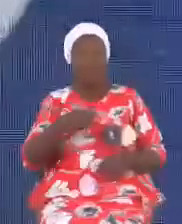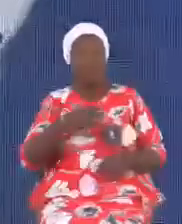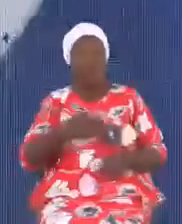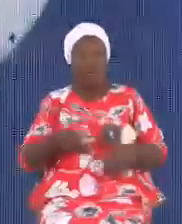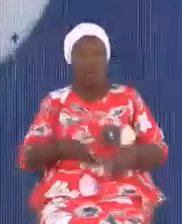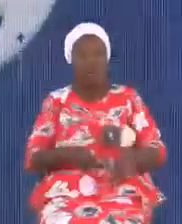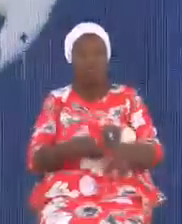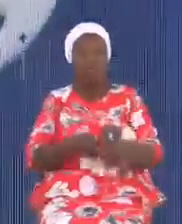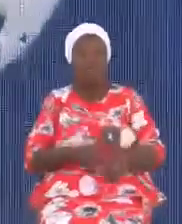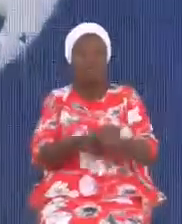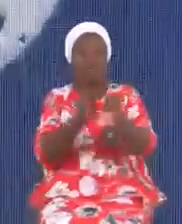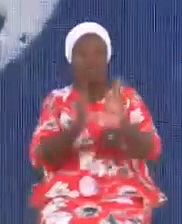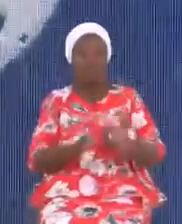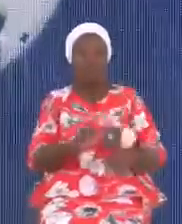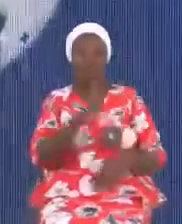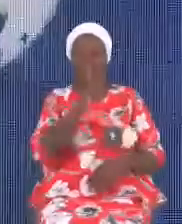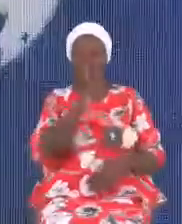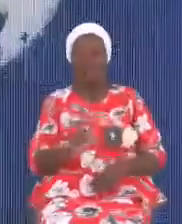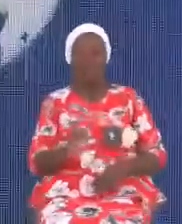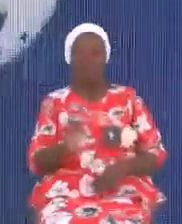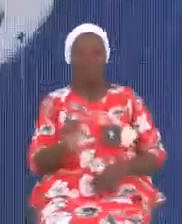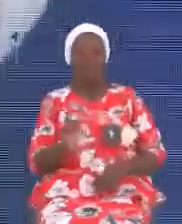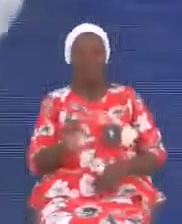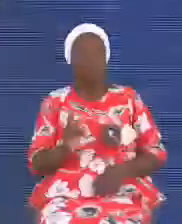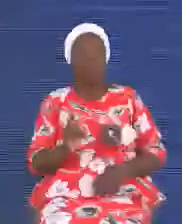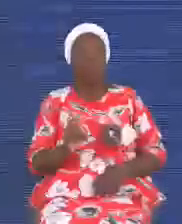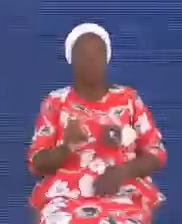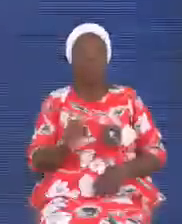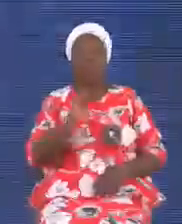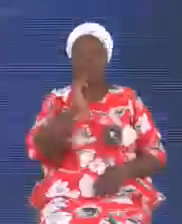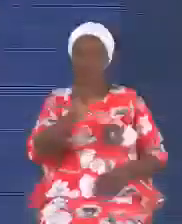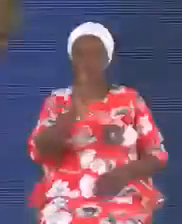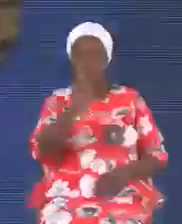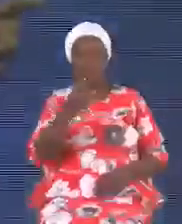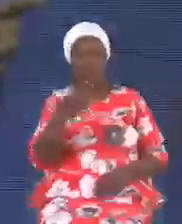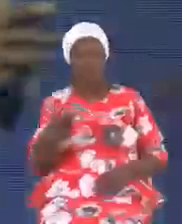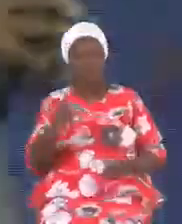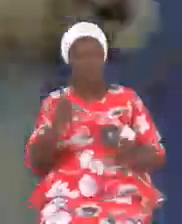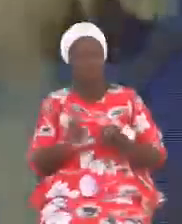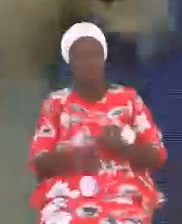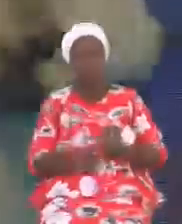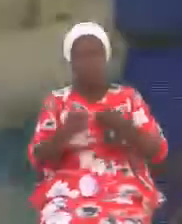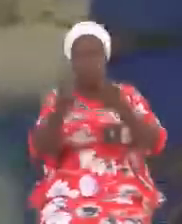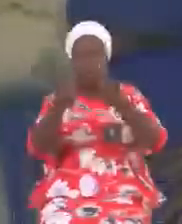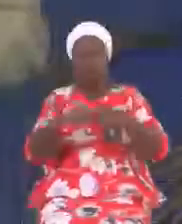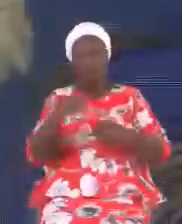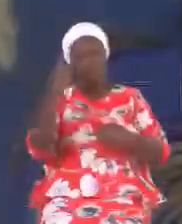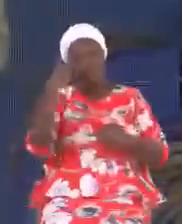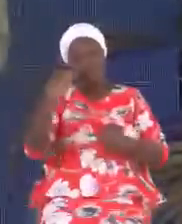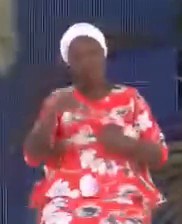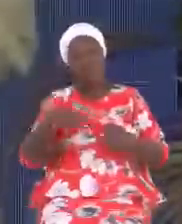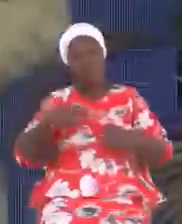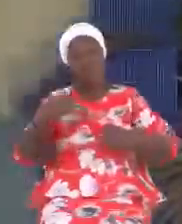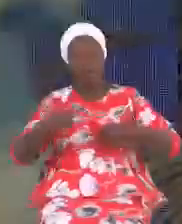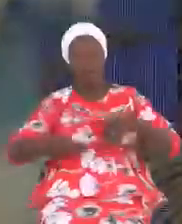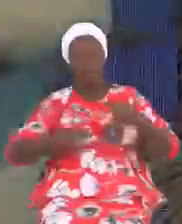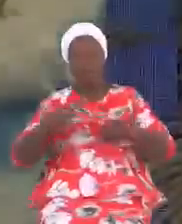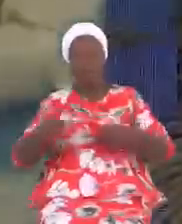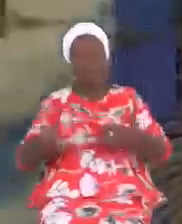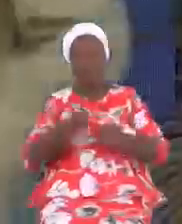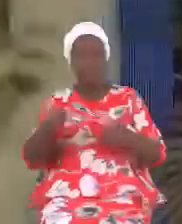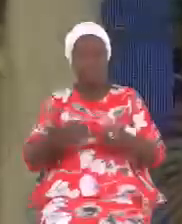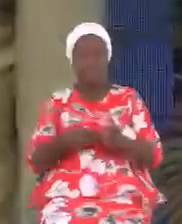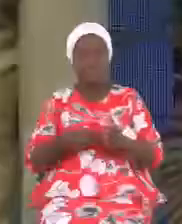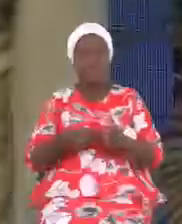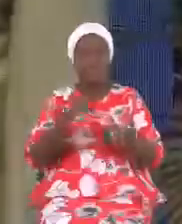my disciples. Indeed, it's one thing to attend a crusade. It's one